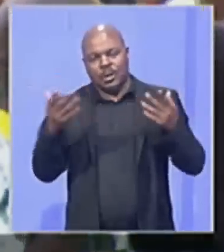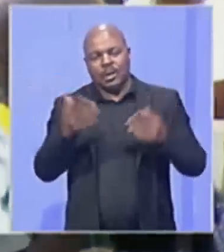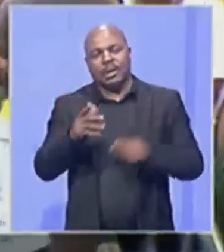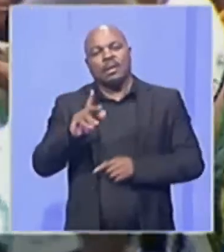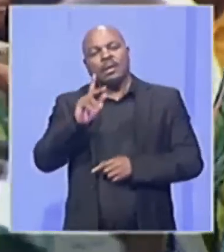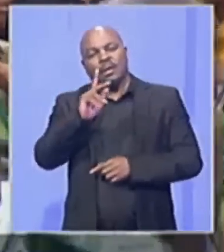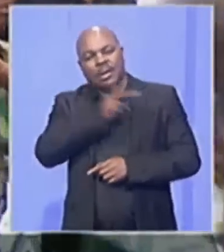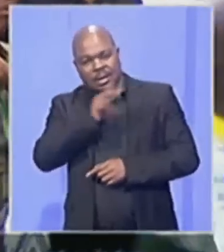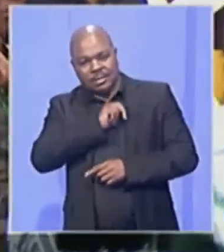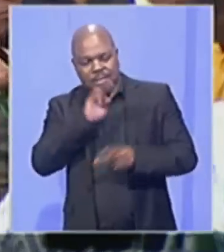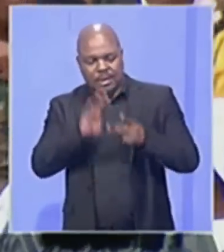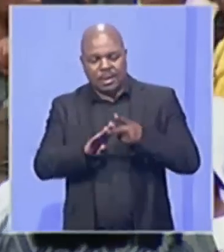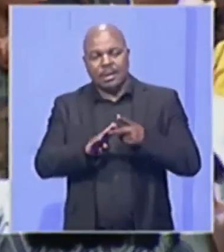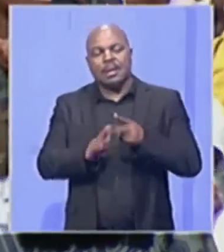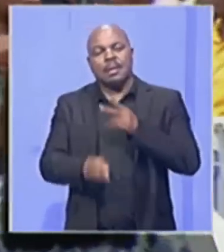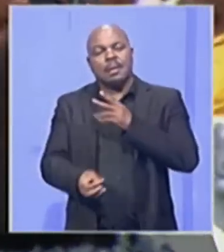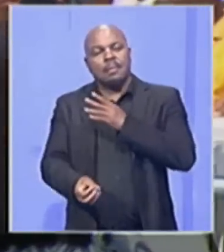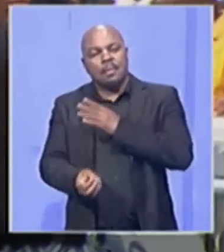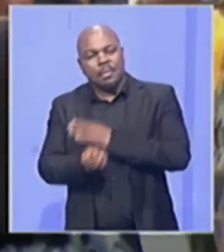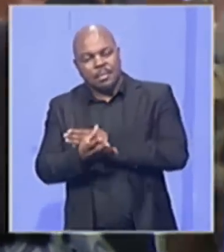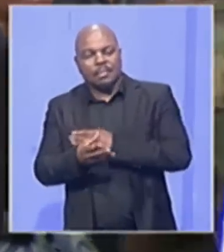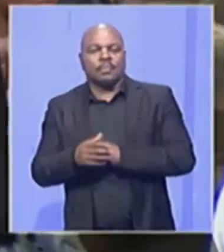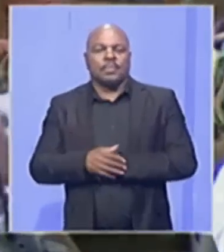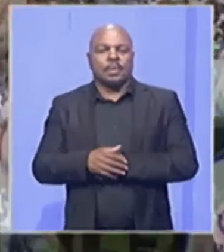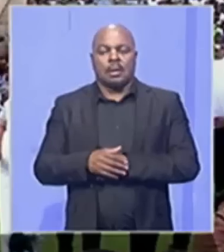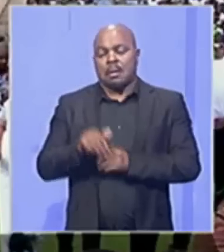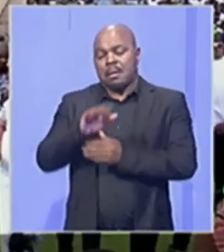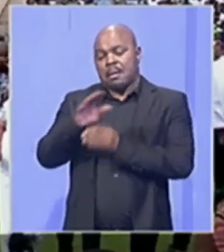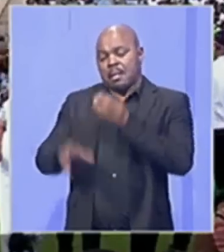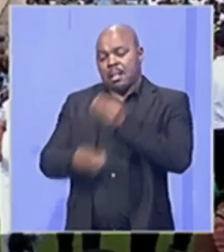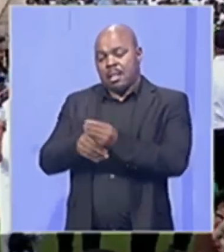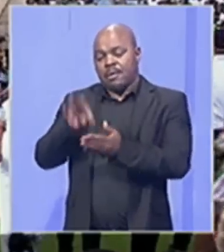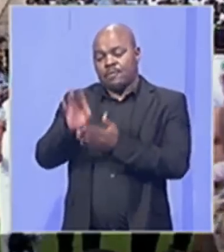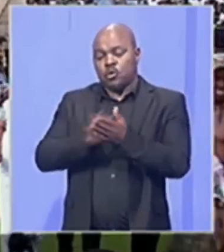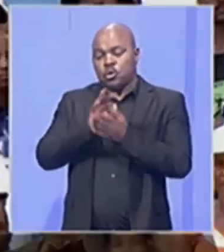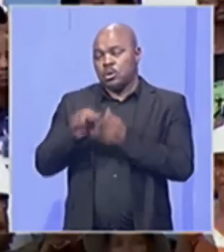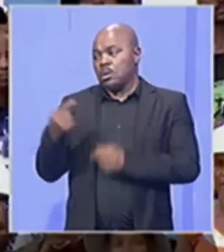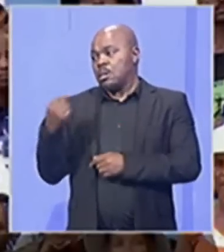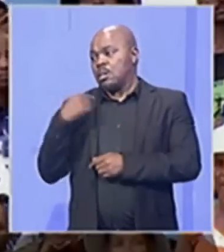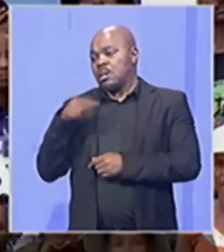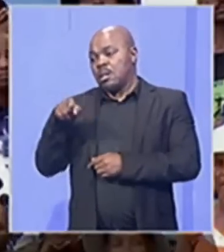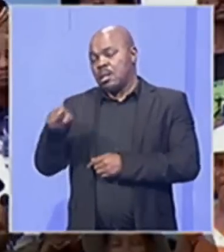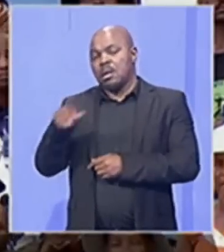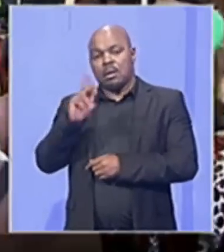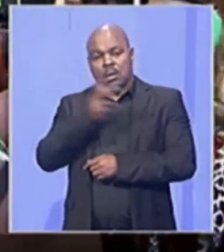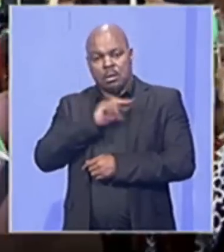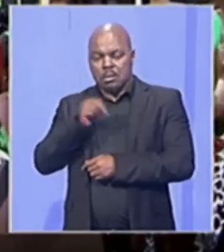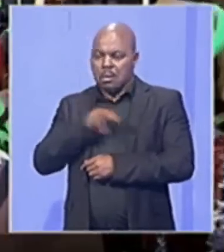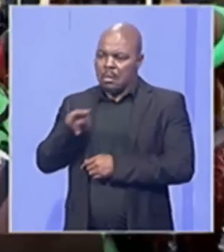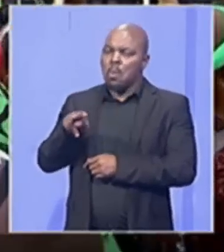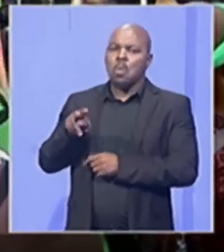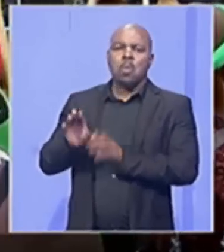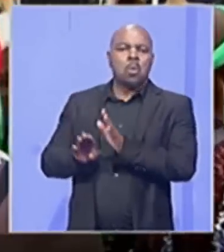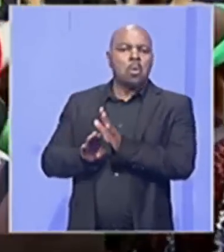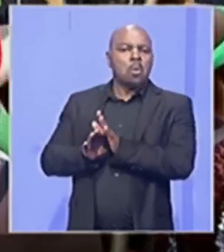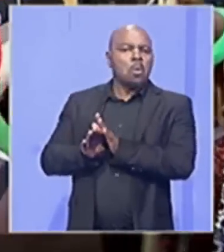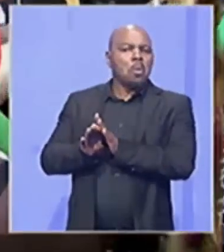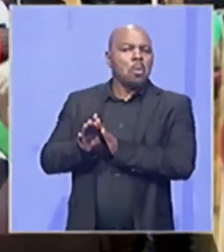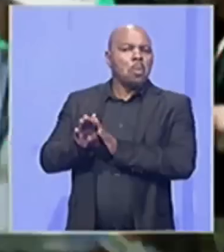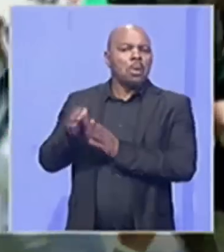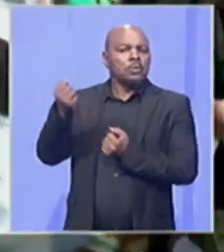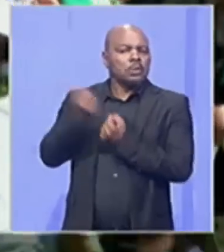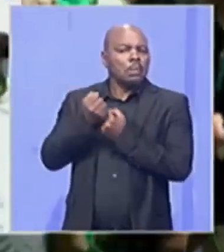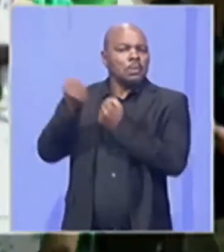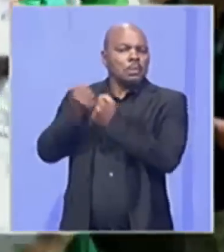KwaZulu-Natal. Dikgethong tse fetileng tsa tlatsetso tse neng di tshwaretswe KwaZulu-Natal, mokga o bontsha bokamoso bo tjhatsi ha o ntse o fumana tshehetso